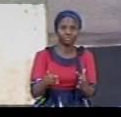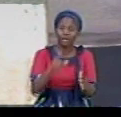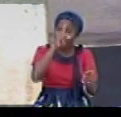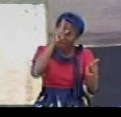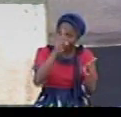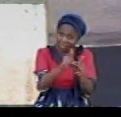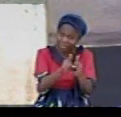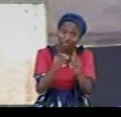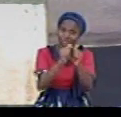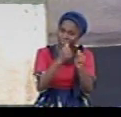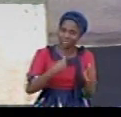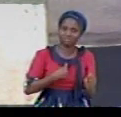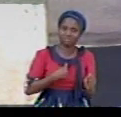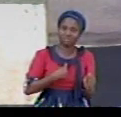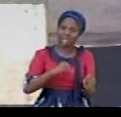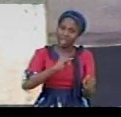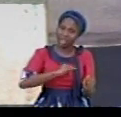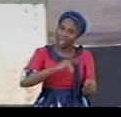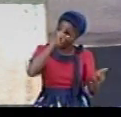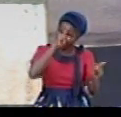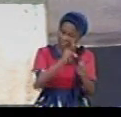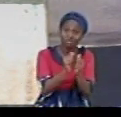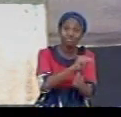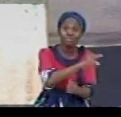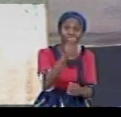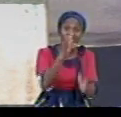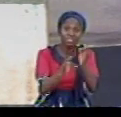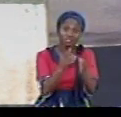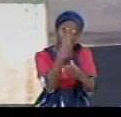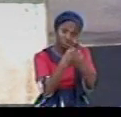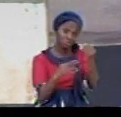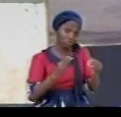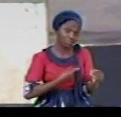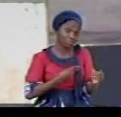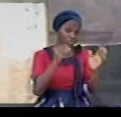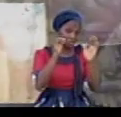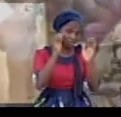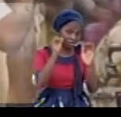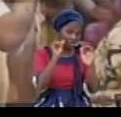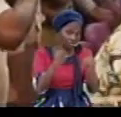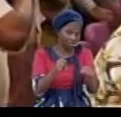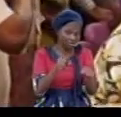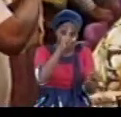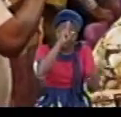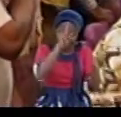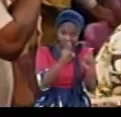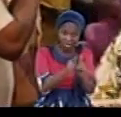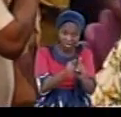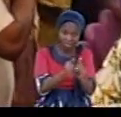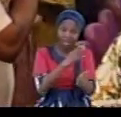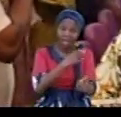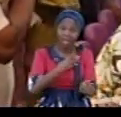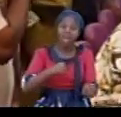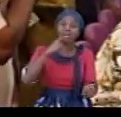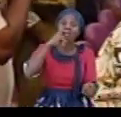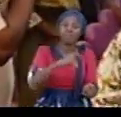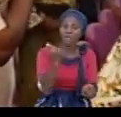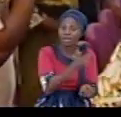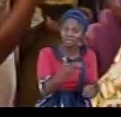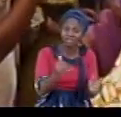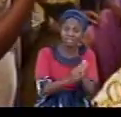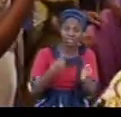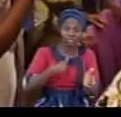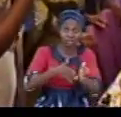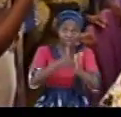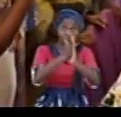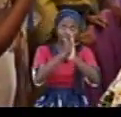me. I agree with you. If two of us shall agree as touching anything that we ask of the